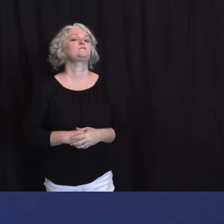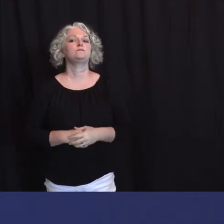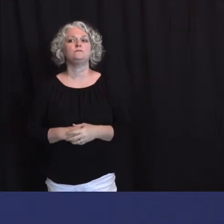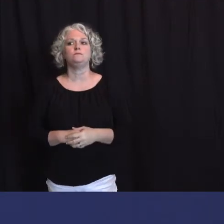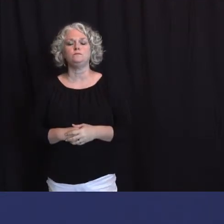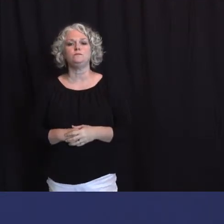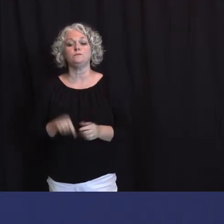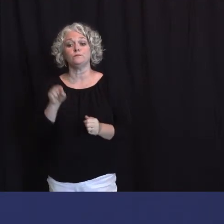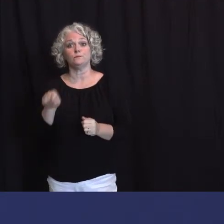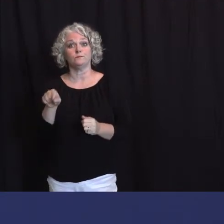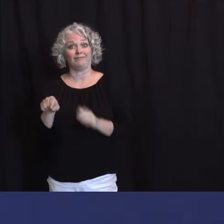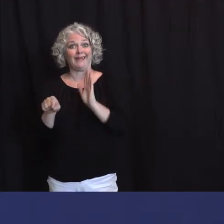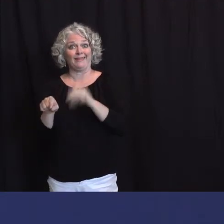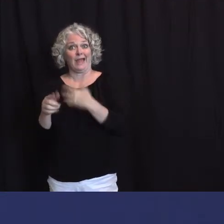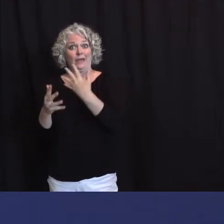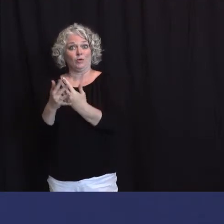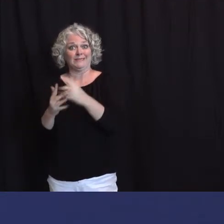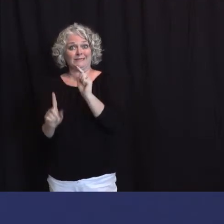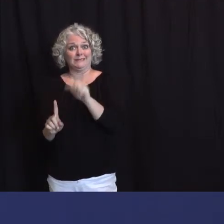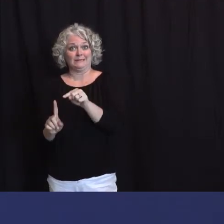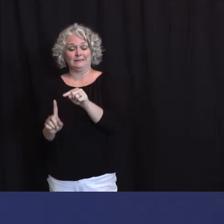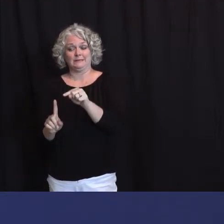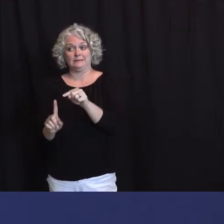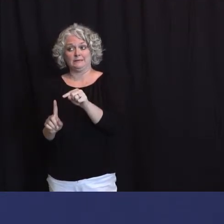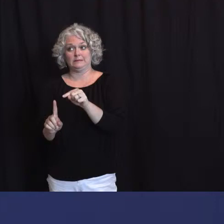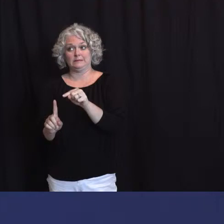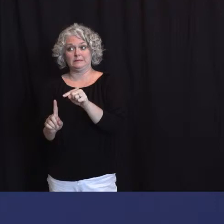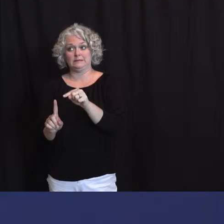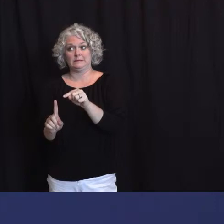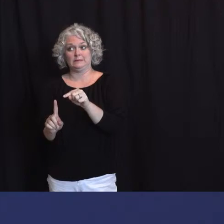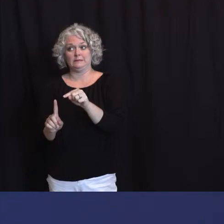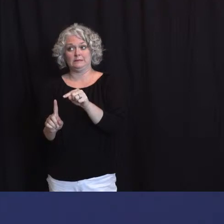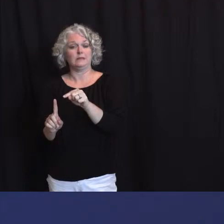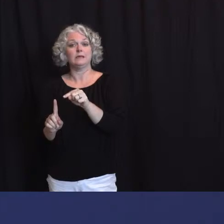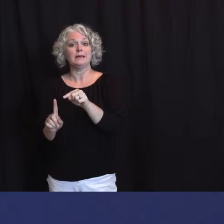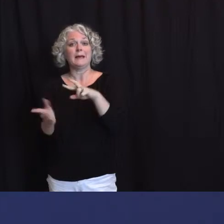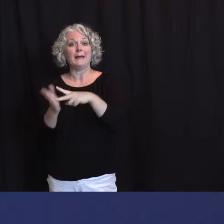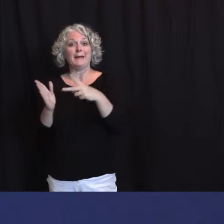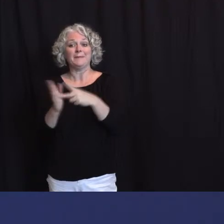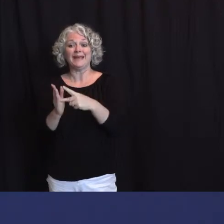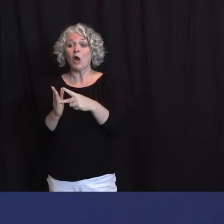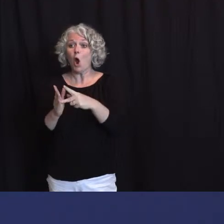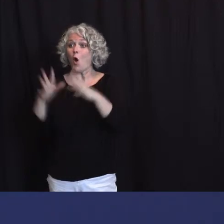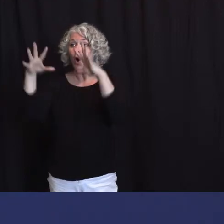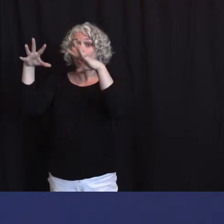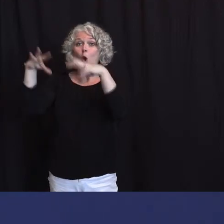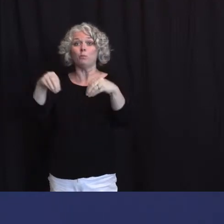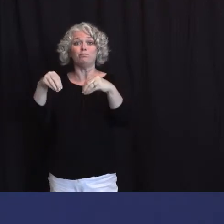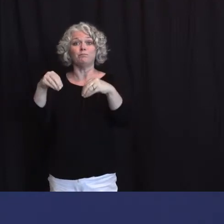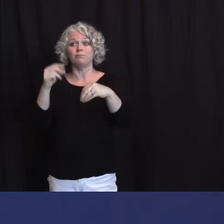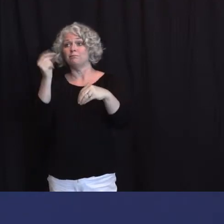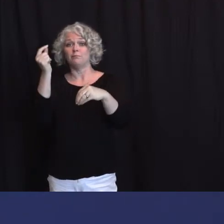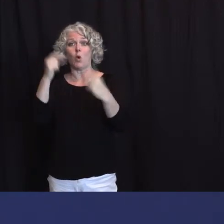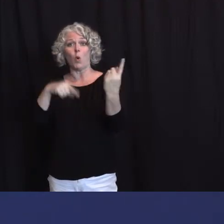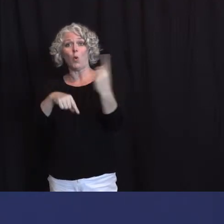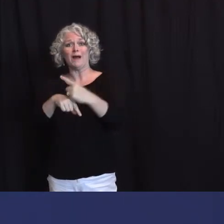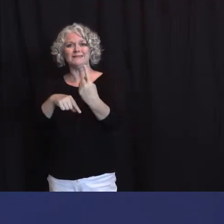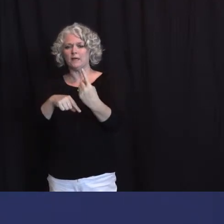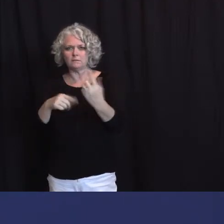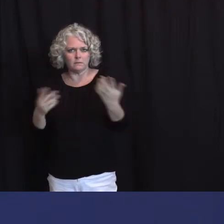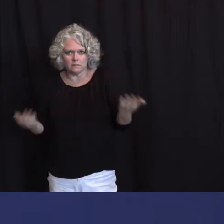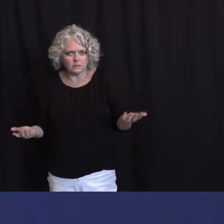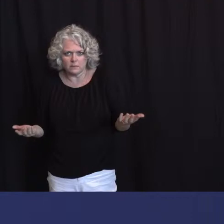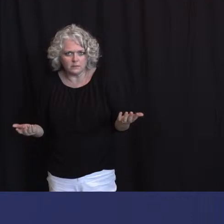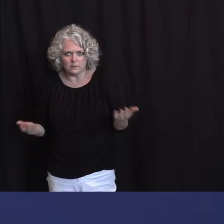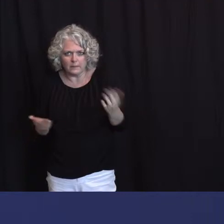institution like this, you can't turn the cruise liner around in 5 minutes. It takes time. And